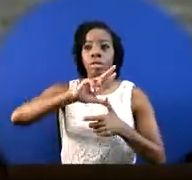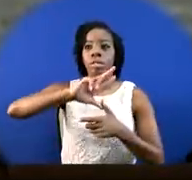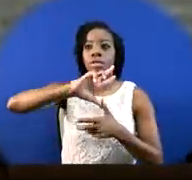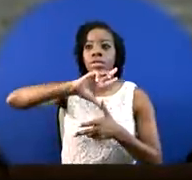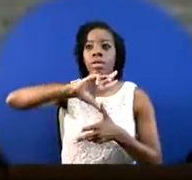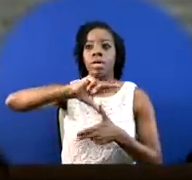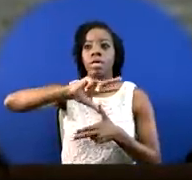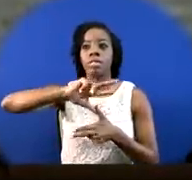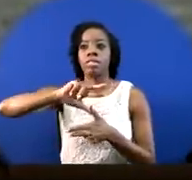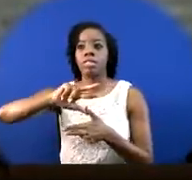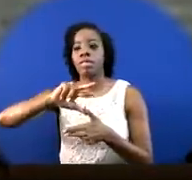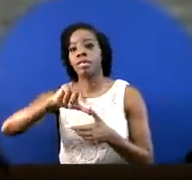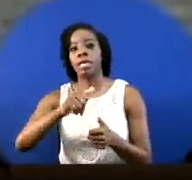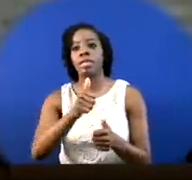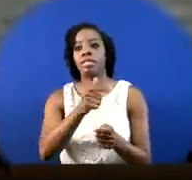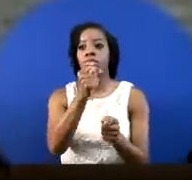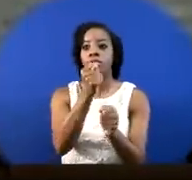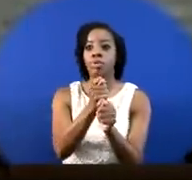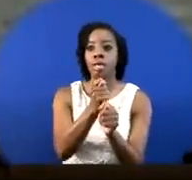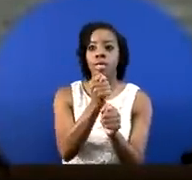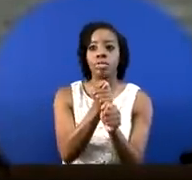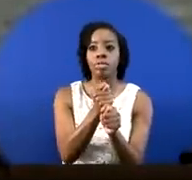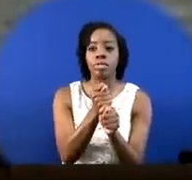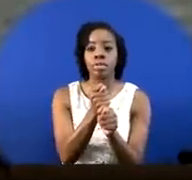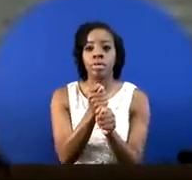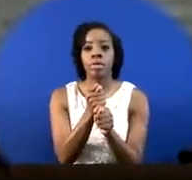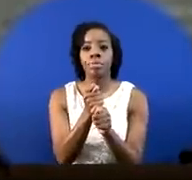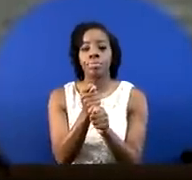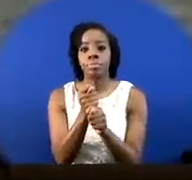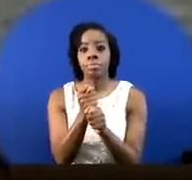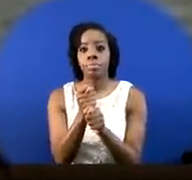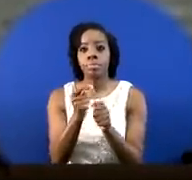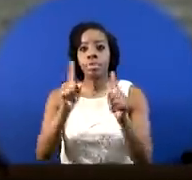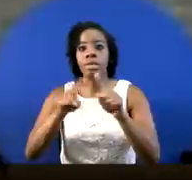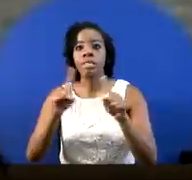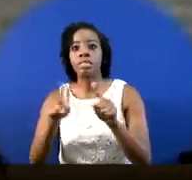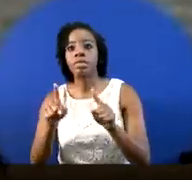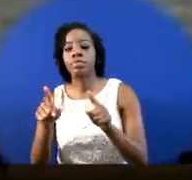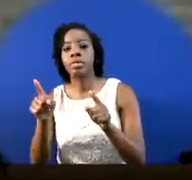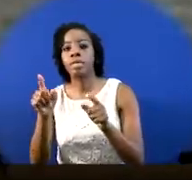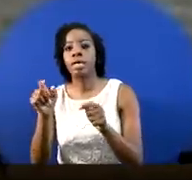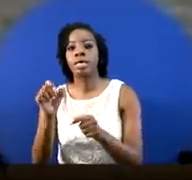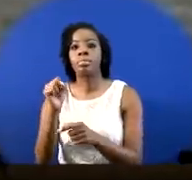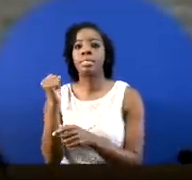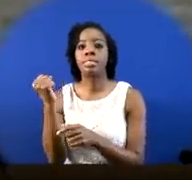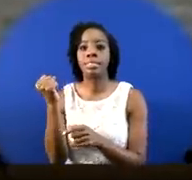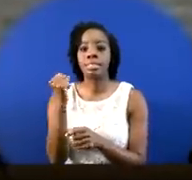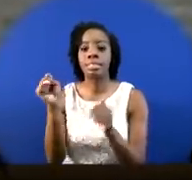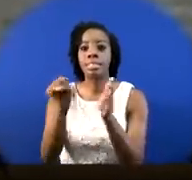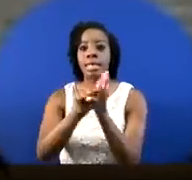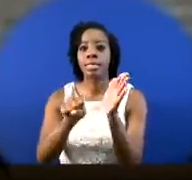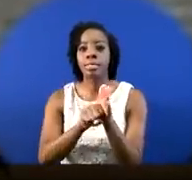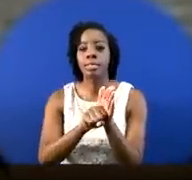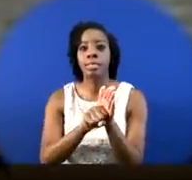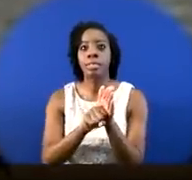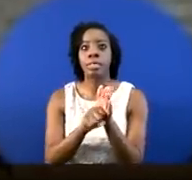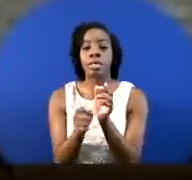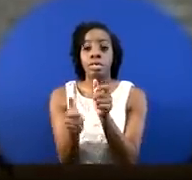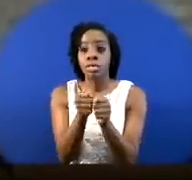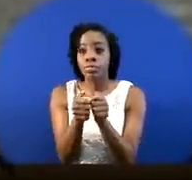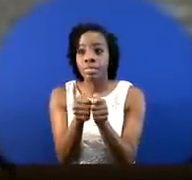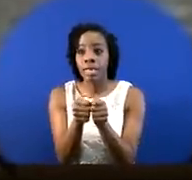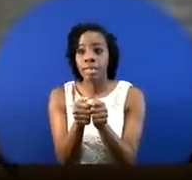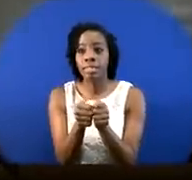touched down in Mississippi. And you may have received an email or a text message from Wheeler Avenue saying that we were going